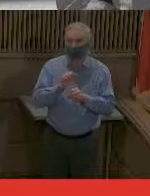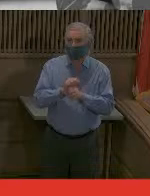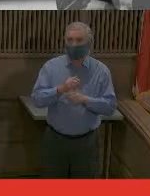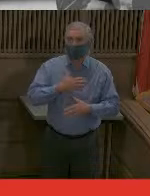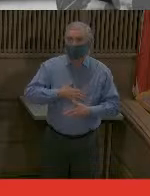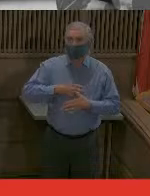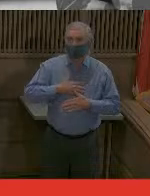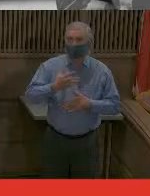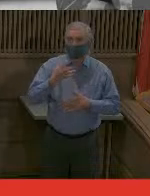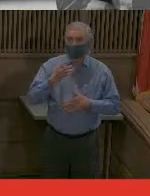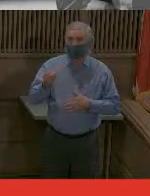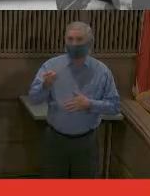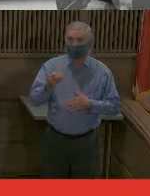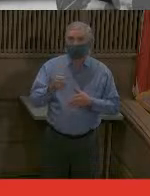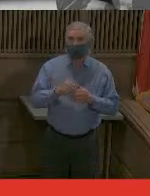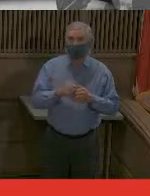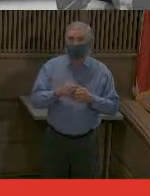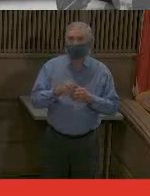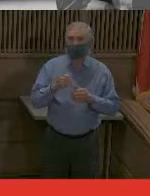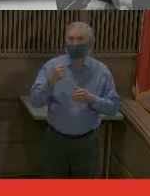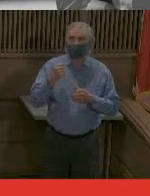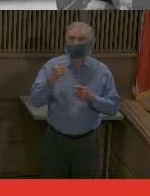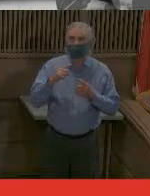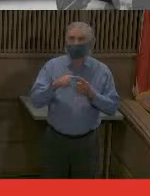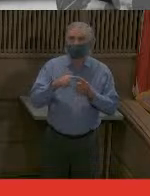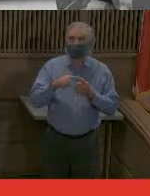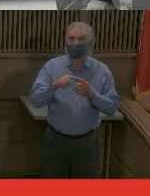please go to our website. Again, that's